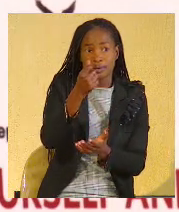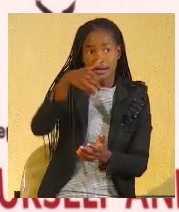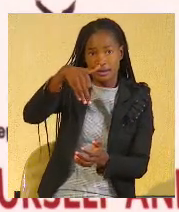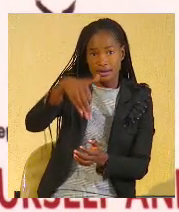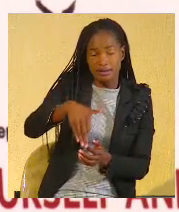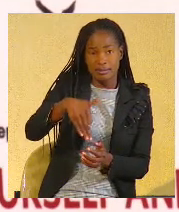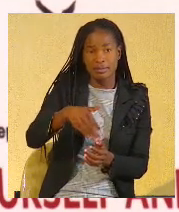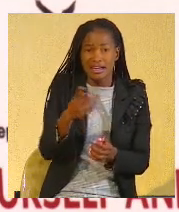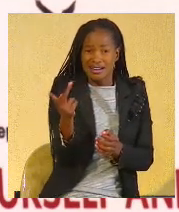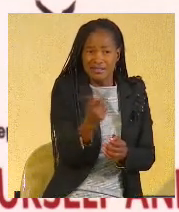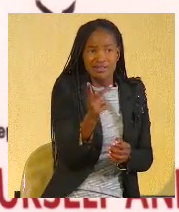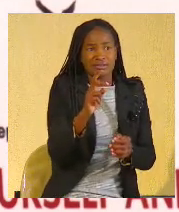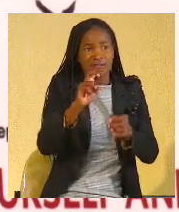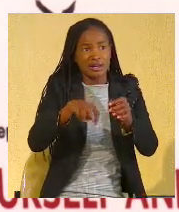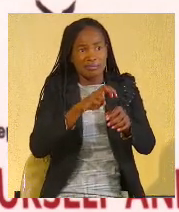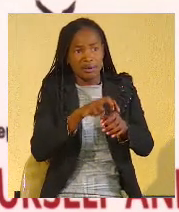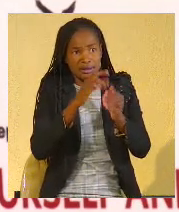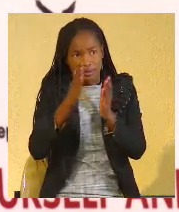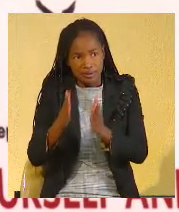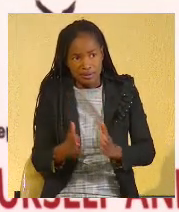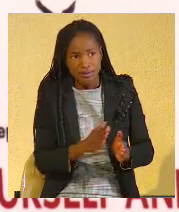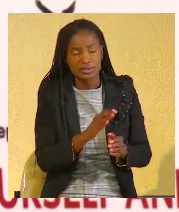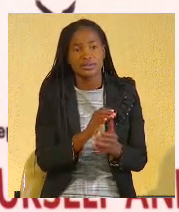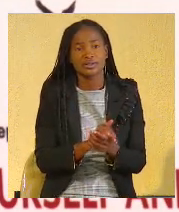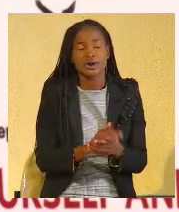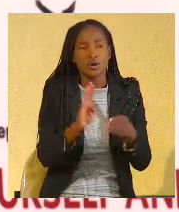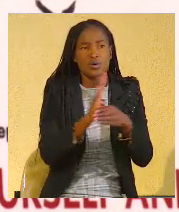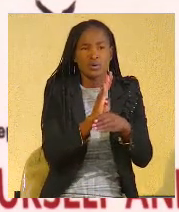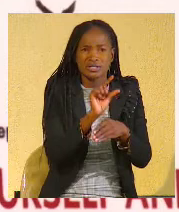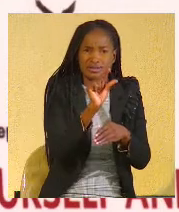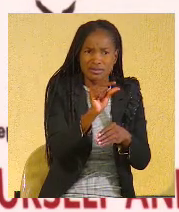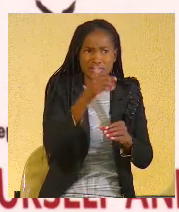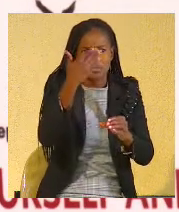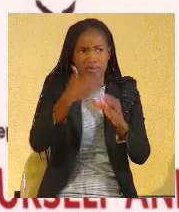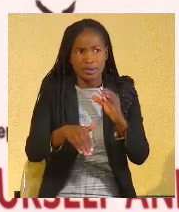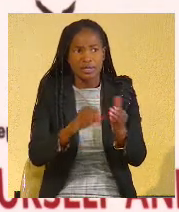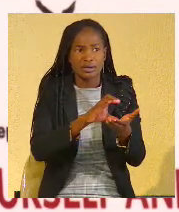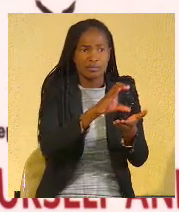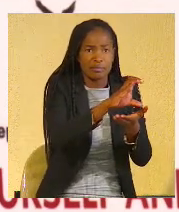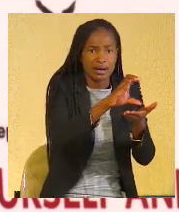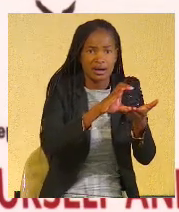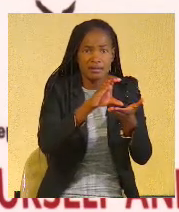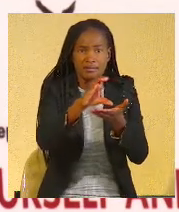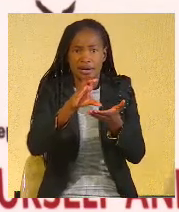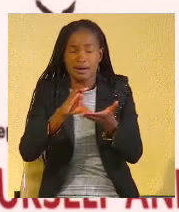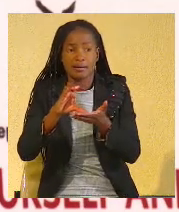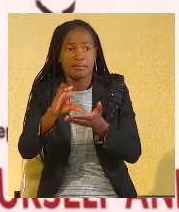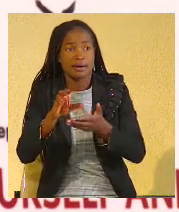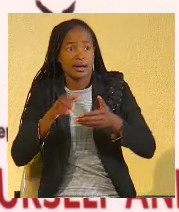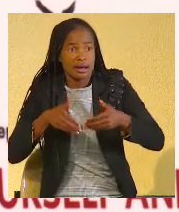the finalization of the SMEs Assistance Loan Scheme modalities for